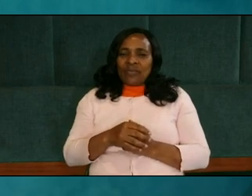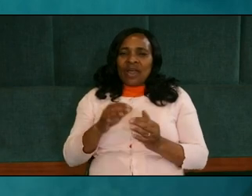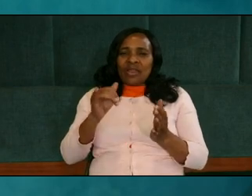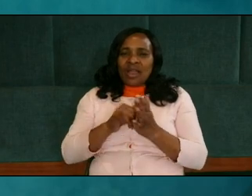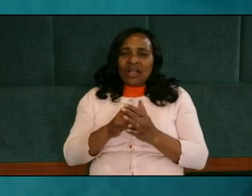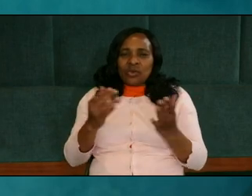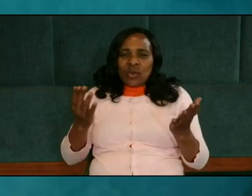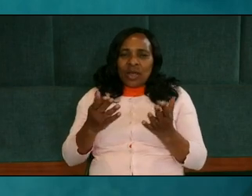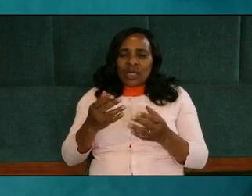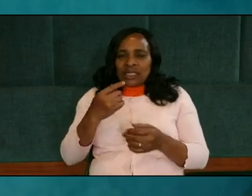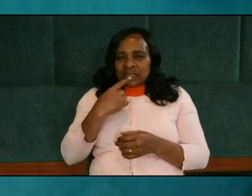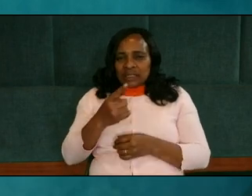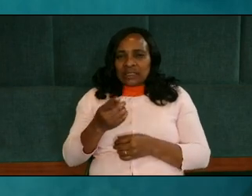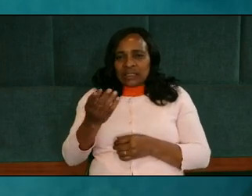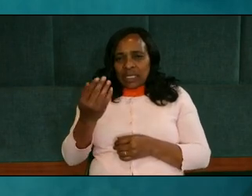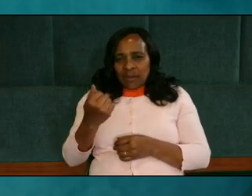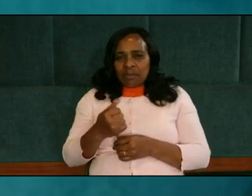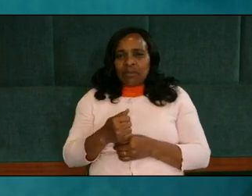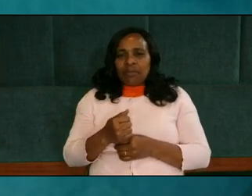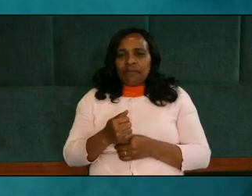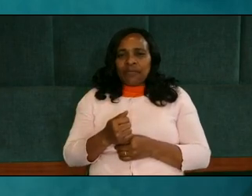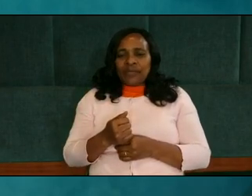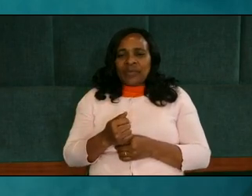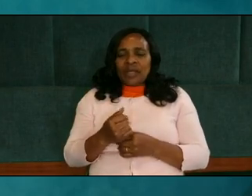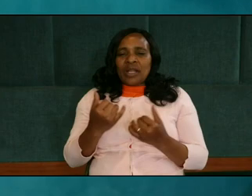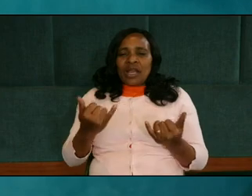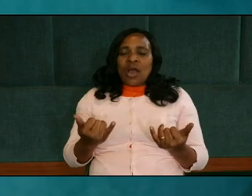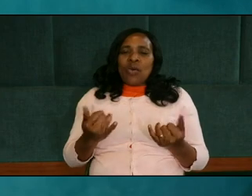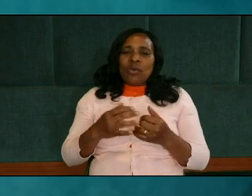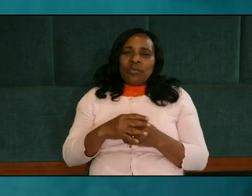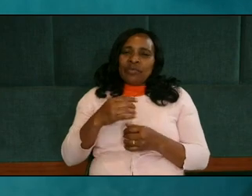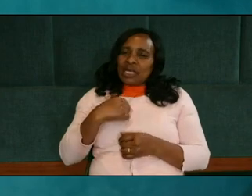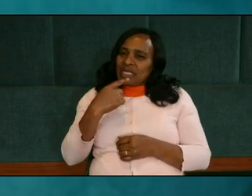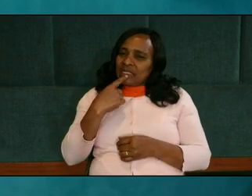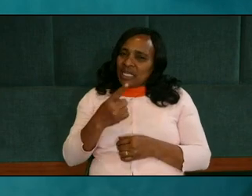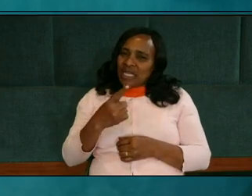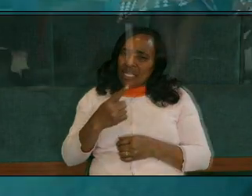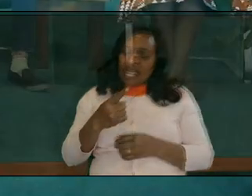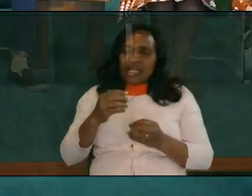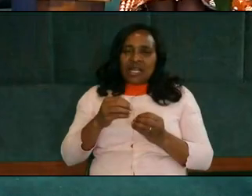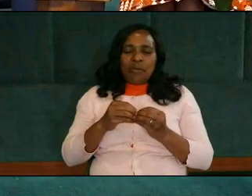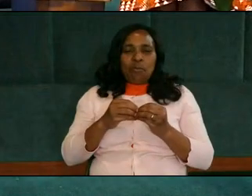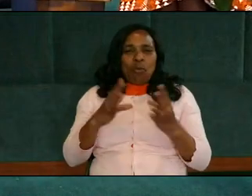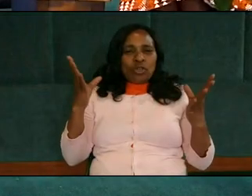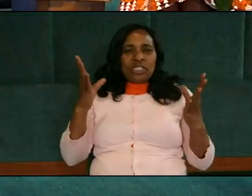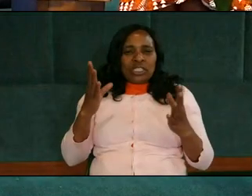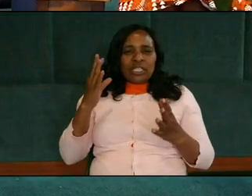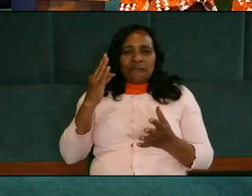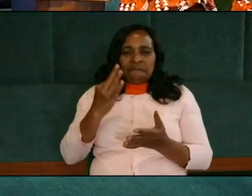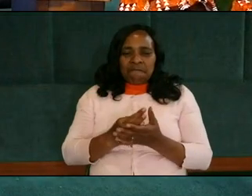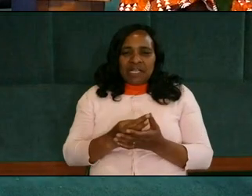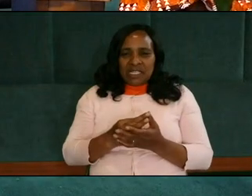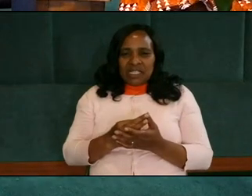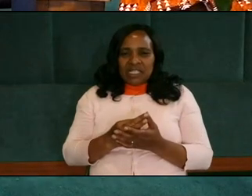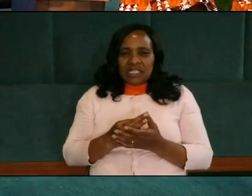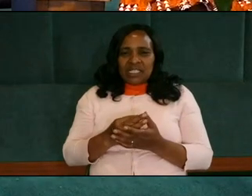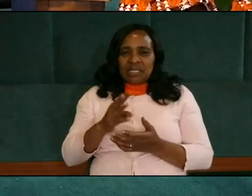I'd say Peter. For me, I would say the person with the most faith was